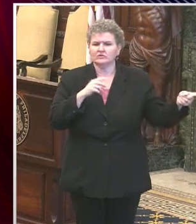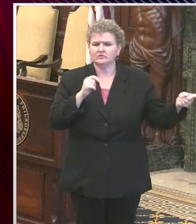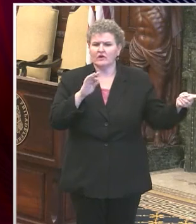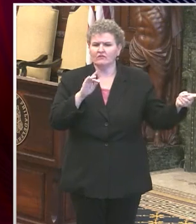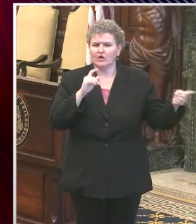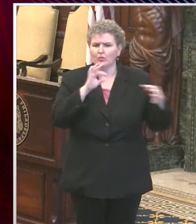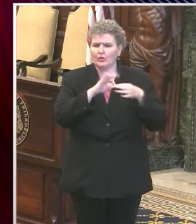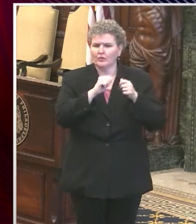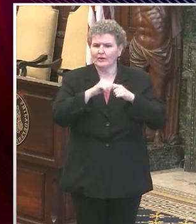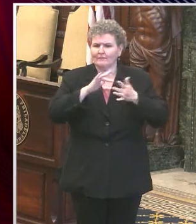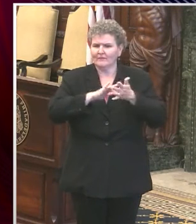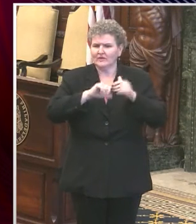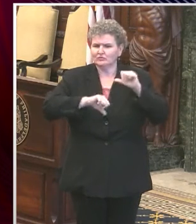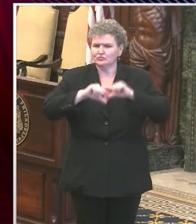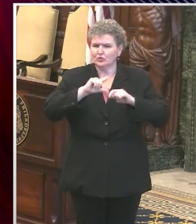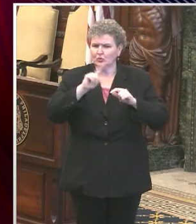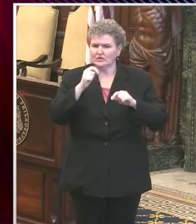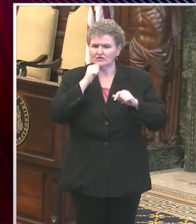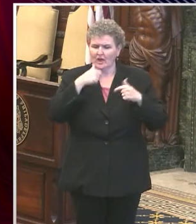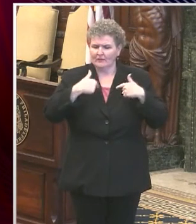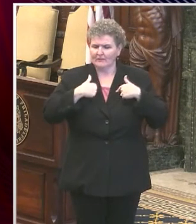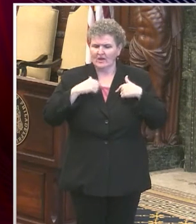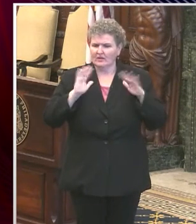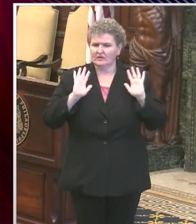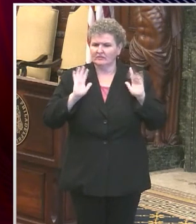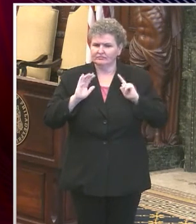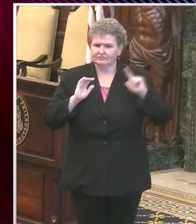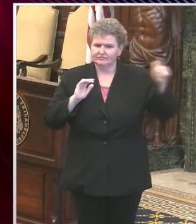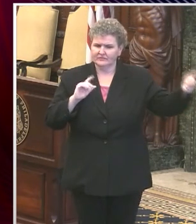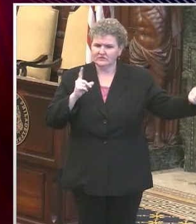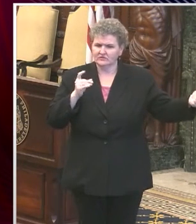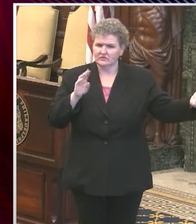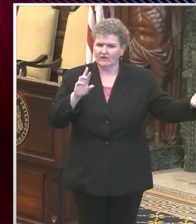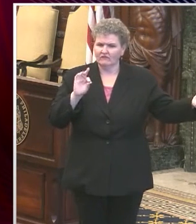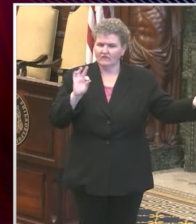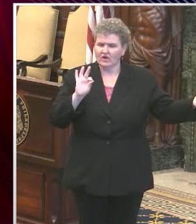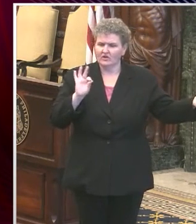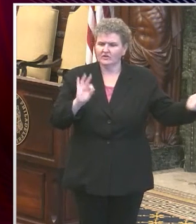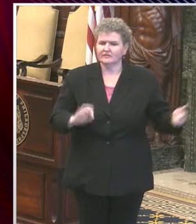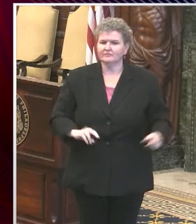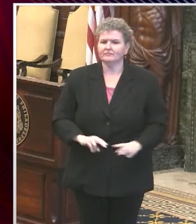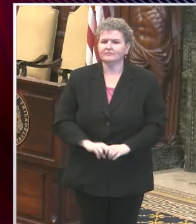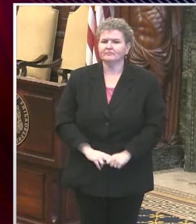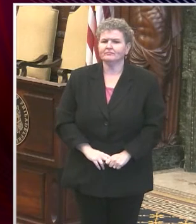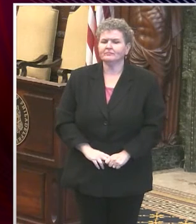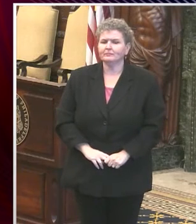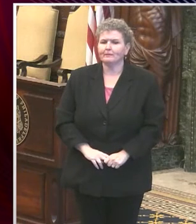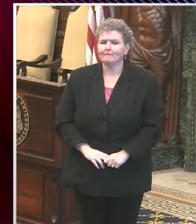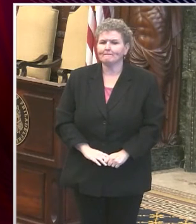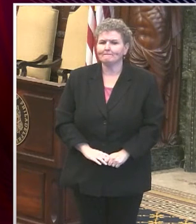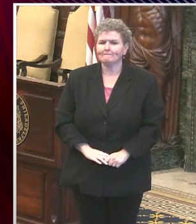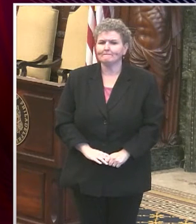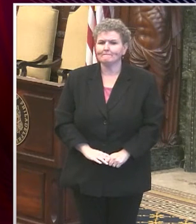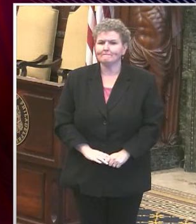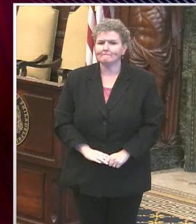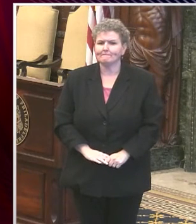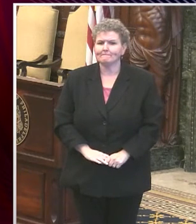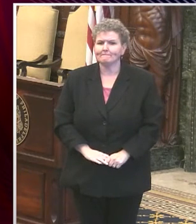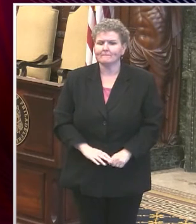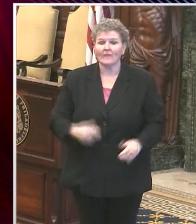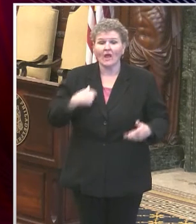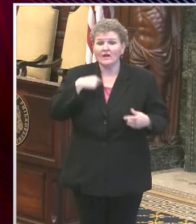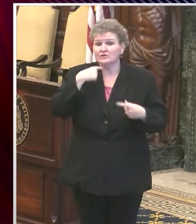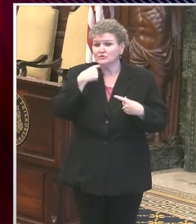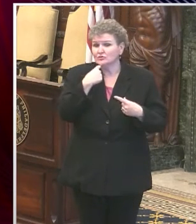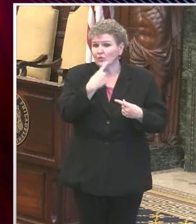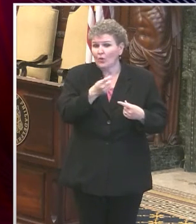Preferiría que esa respuesta la del Dr. Farley, que es un experto médico y científico. Dr. Farley. As I said in response to the question, that we